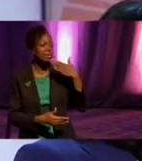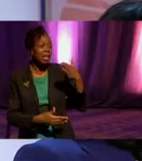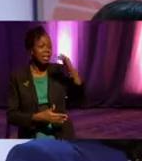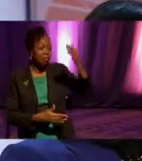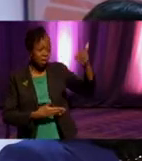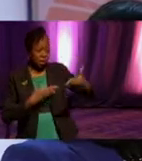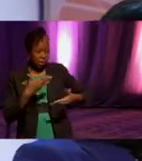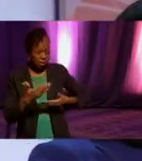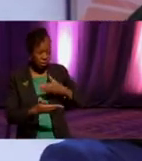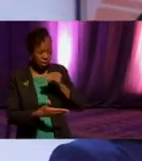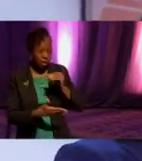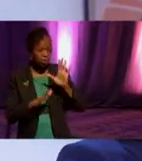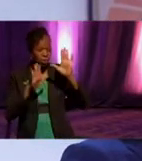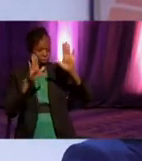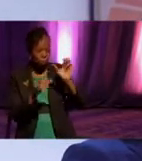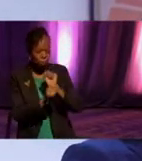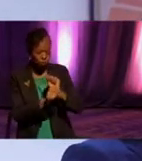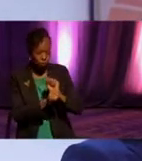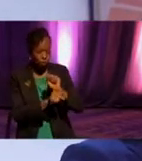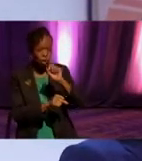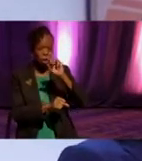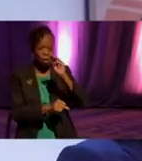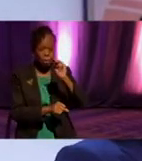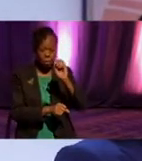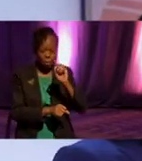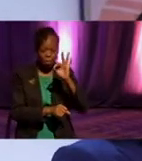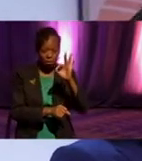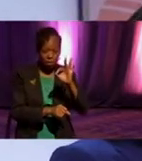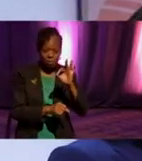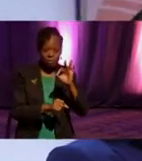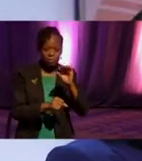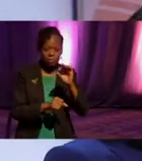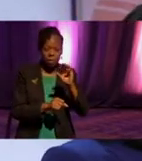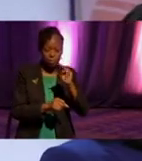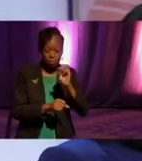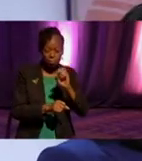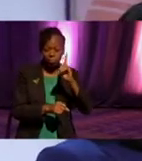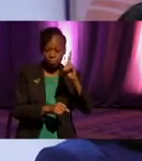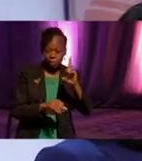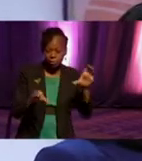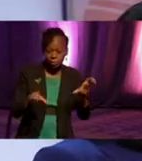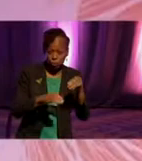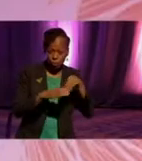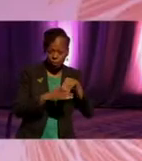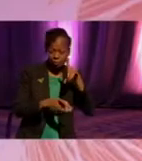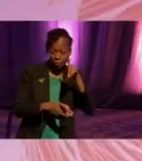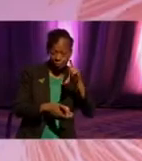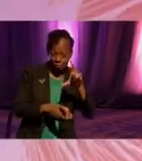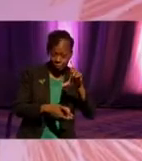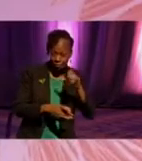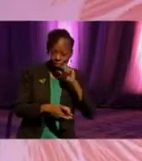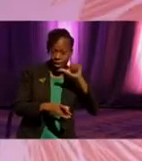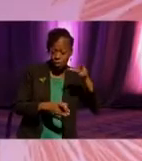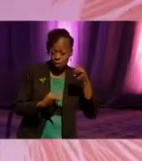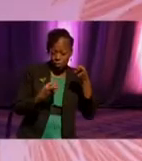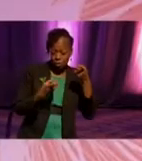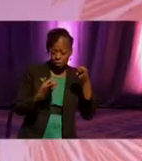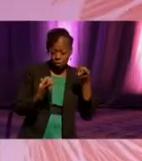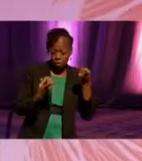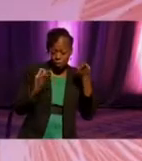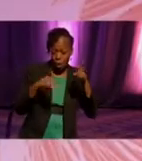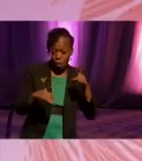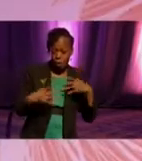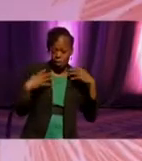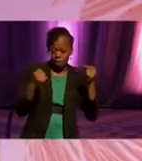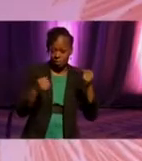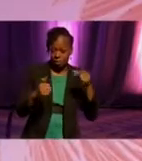for the wonderful work that the March of Dimes is doing in the district, not just in the time that we've been hosting this summit,